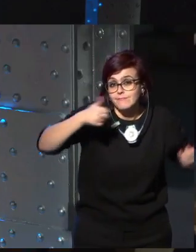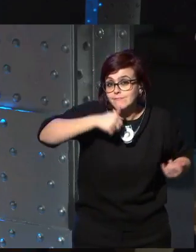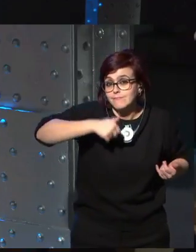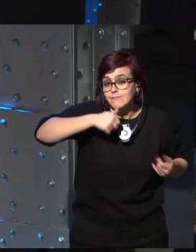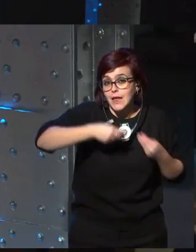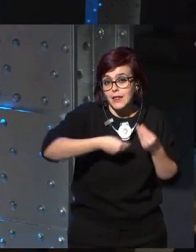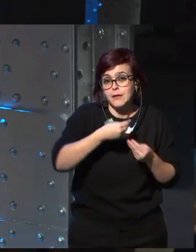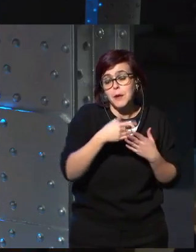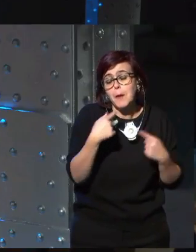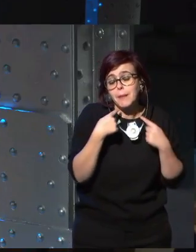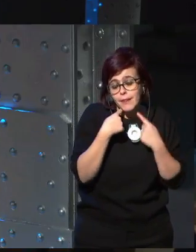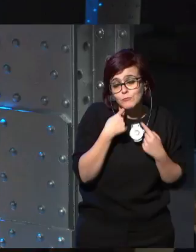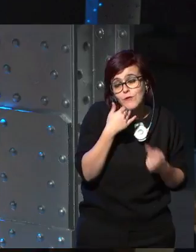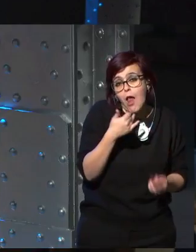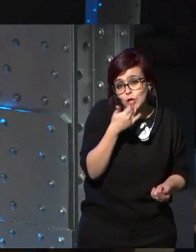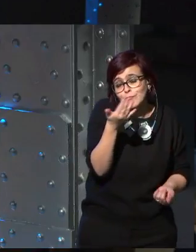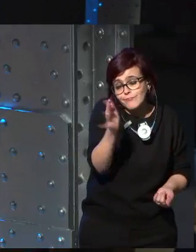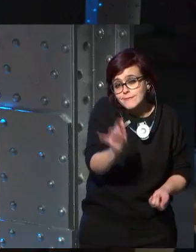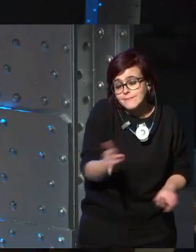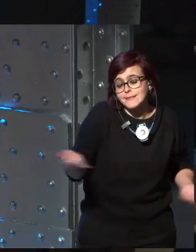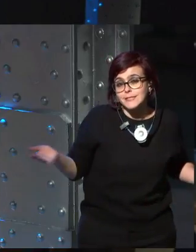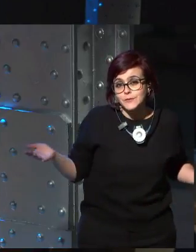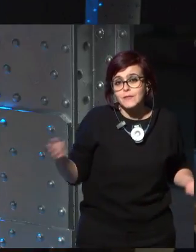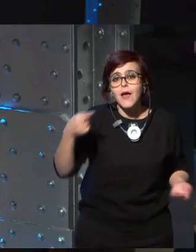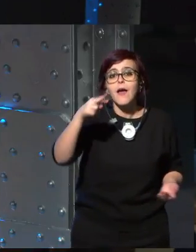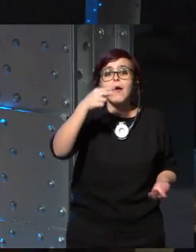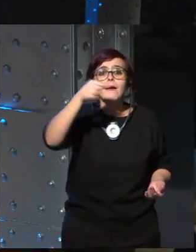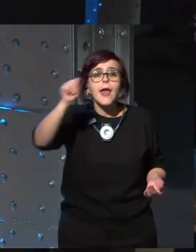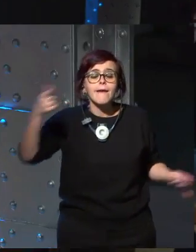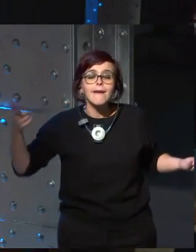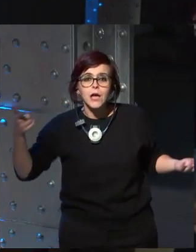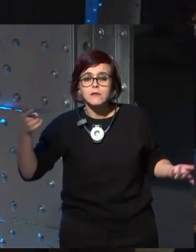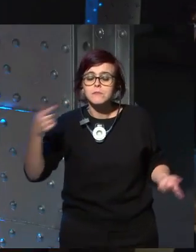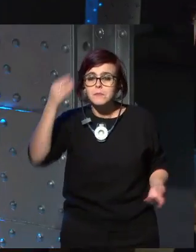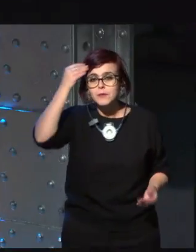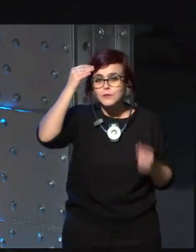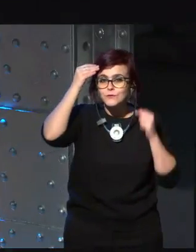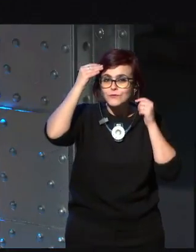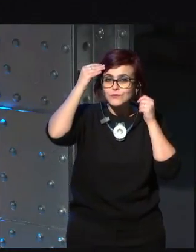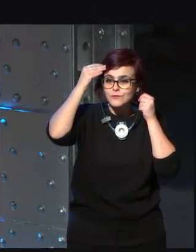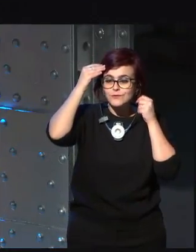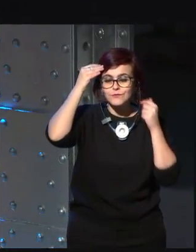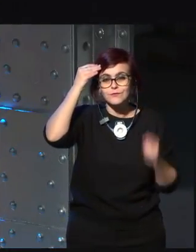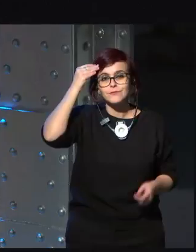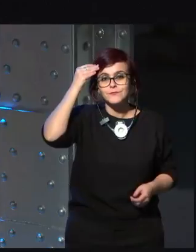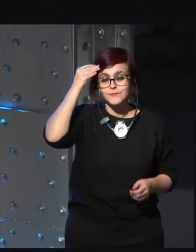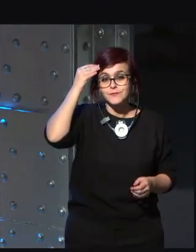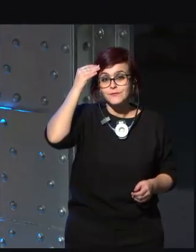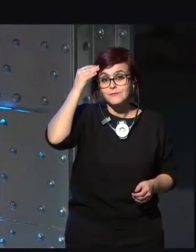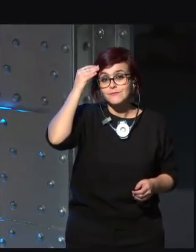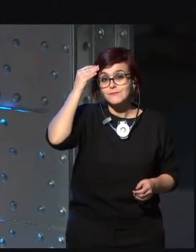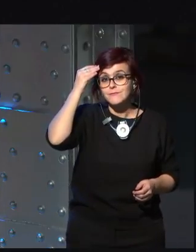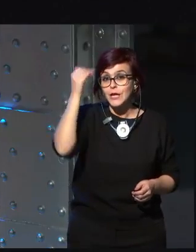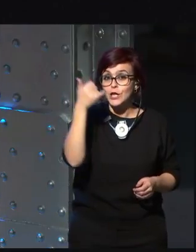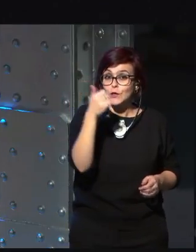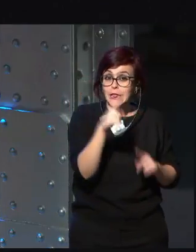that. But we will be losing something. I think literally, I don't mean to be dogmatic about it, but the point I made earlier